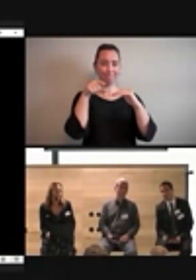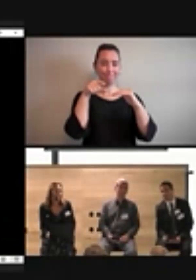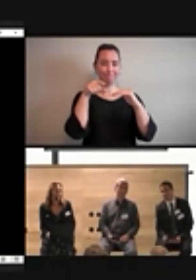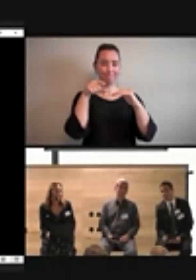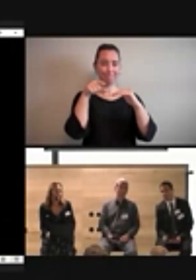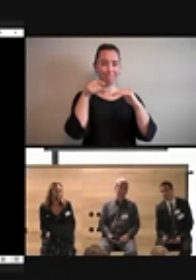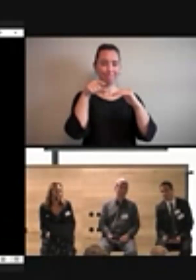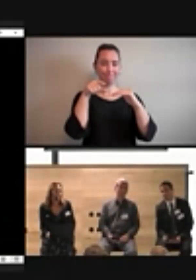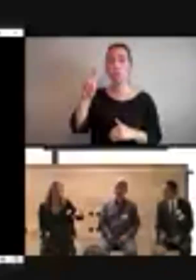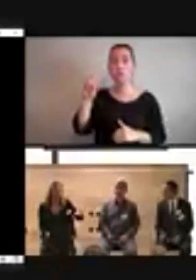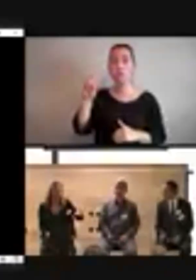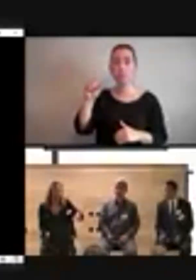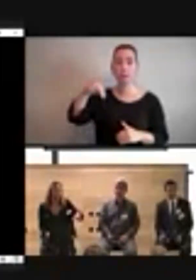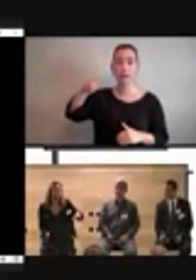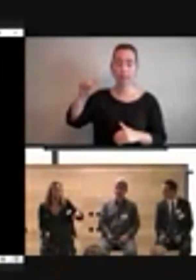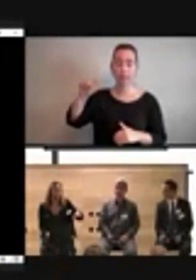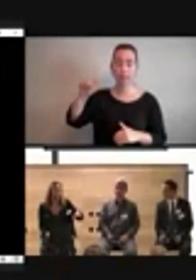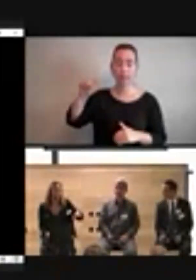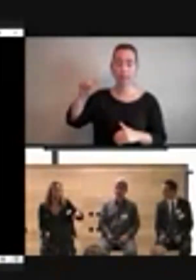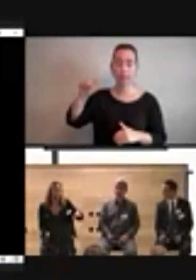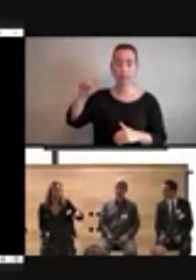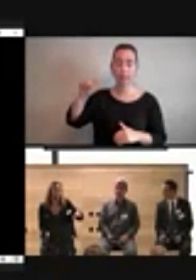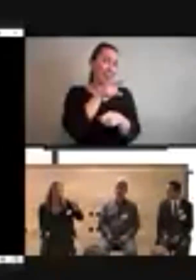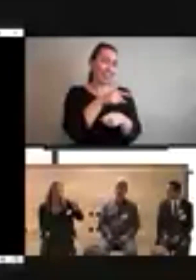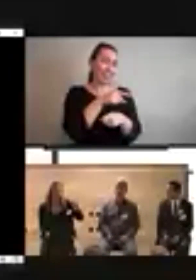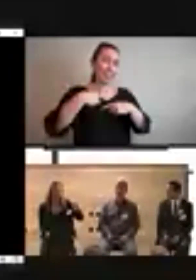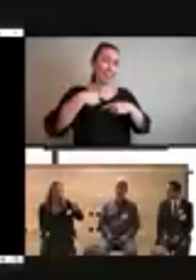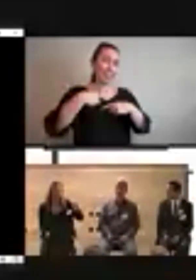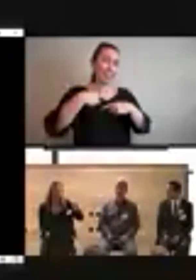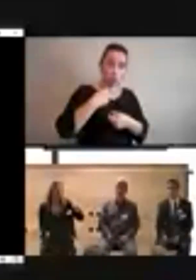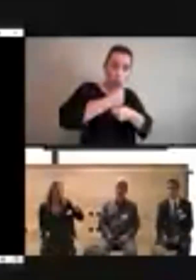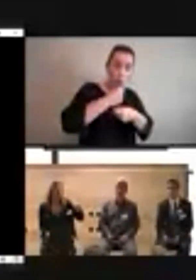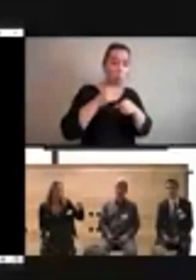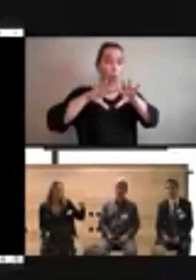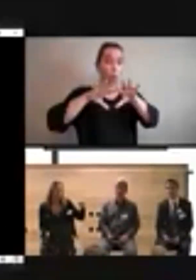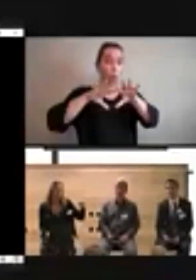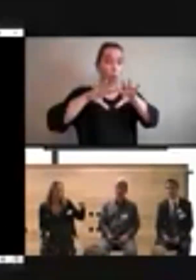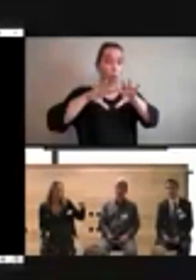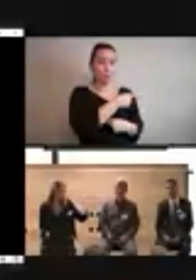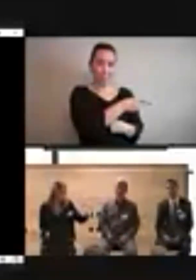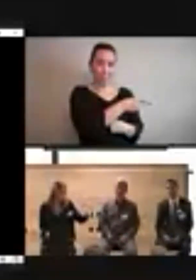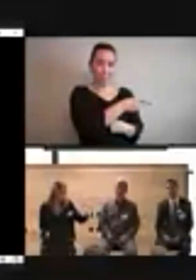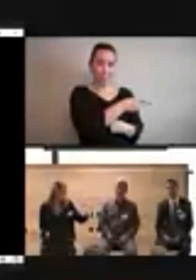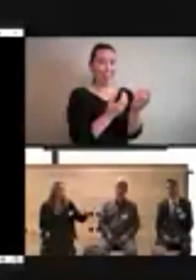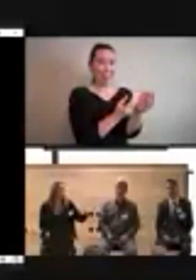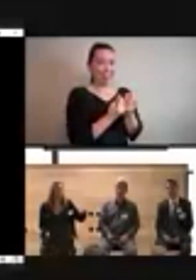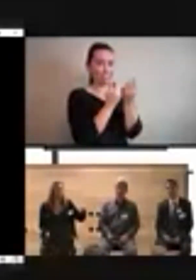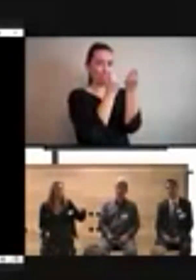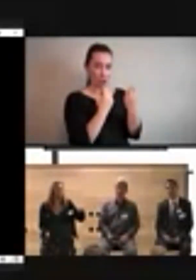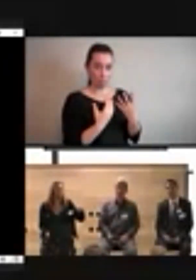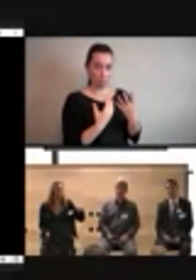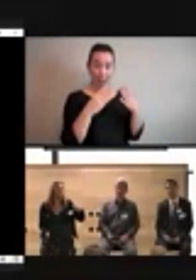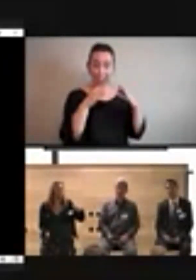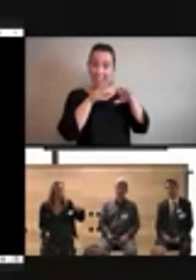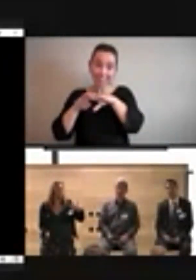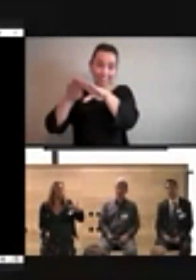that, so the work of this volunteer group and in the workshops, that is to make sure that we understand what's in the standard now, and then we